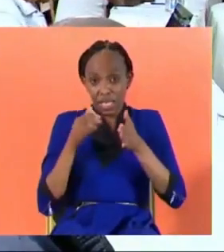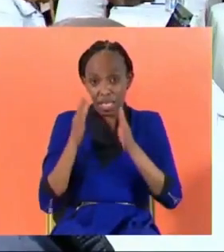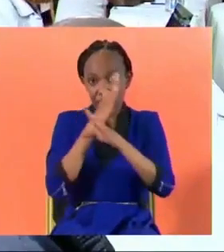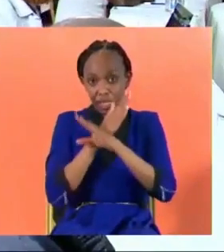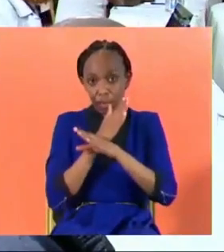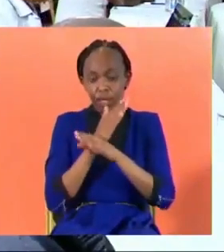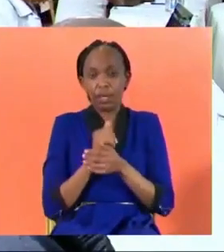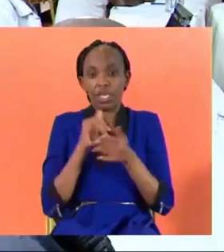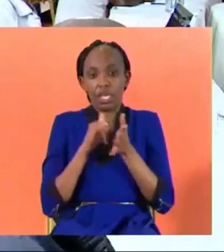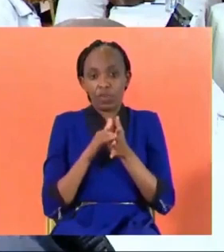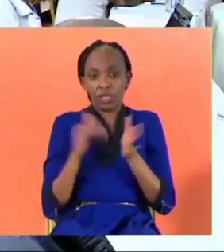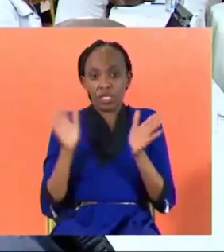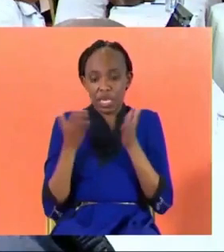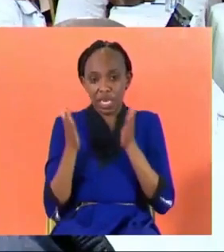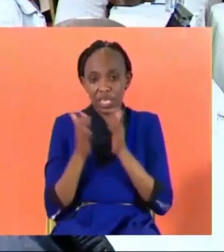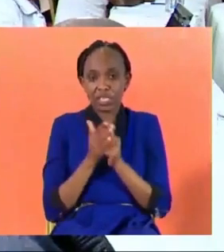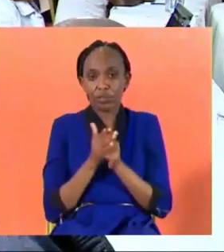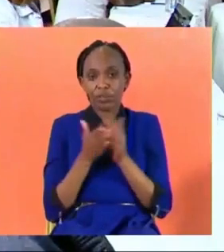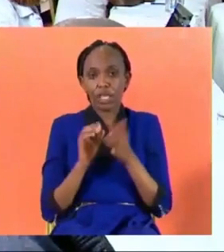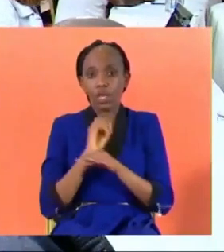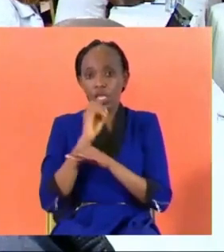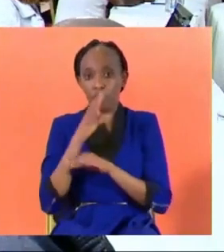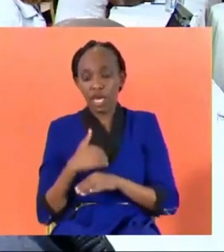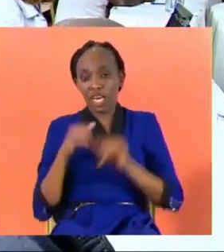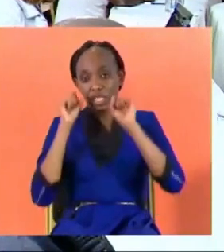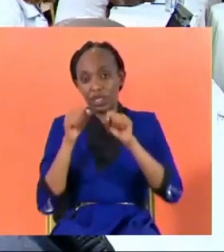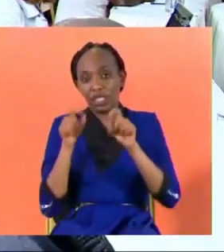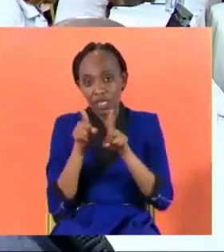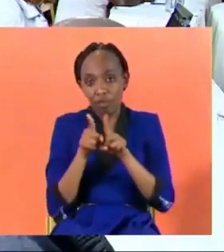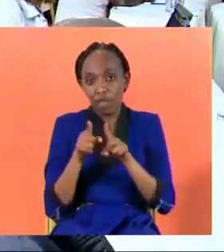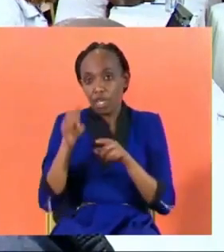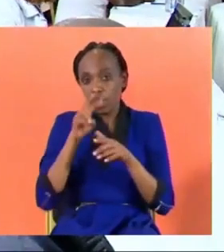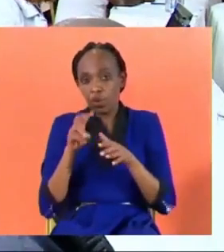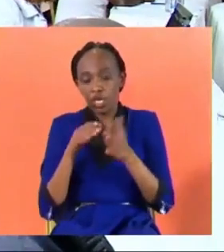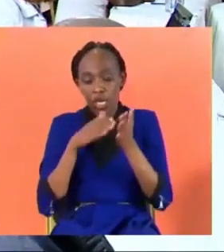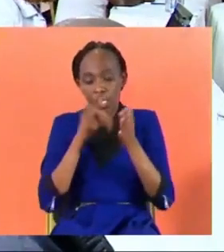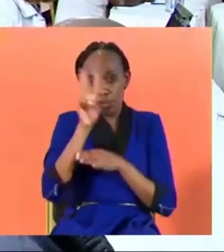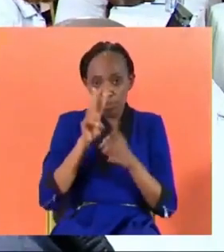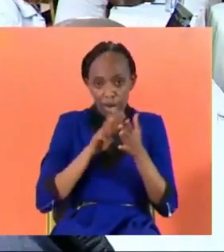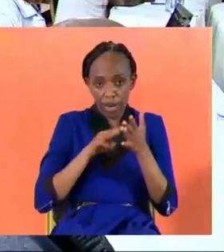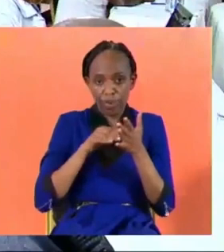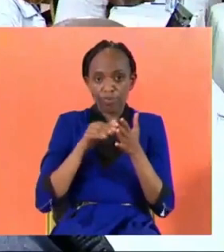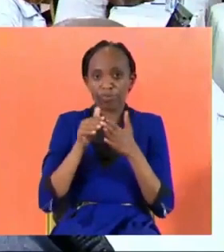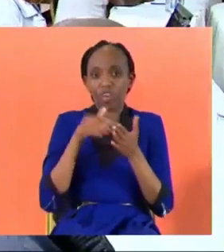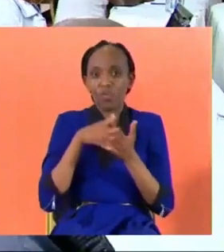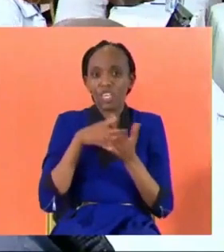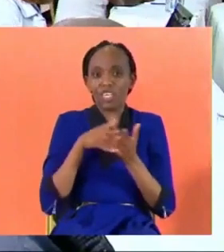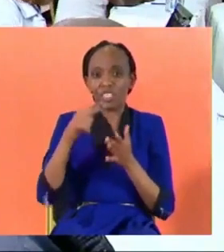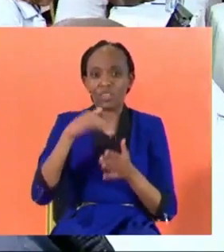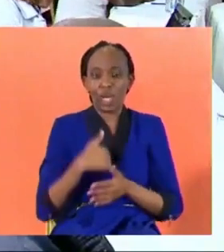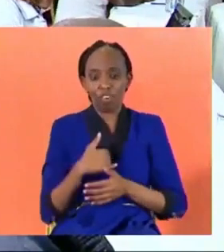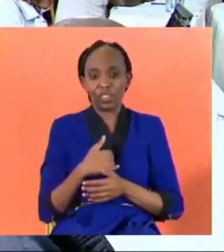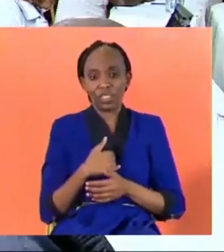on Twitter, which was quite encouraging. So the media has that ability as well. Then looking at the weaknesses, there was